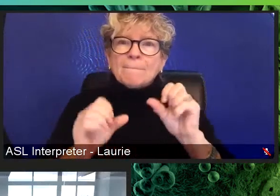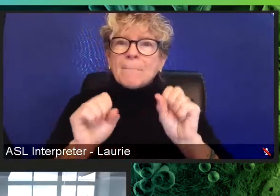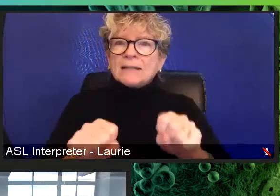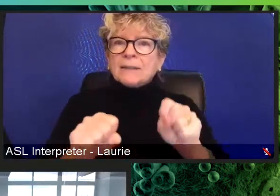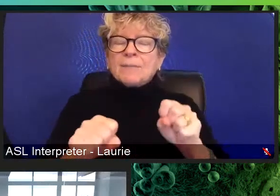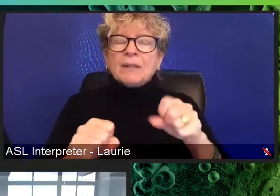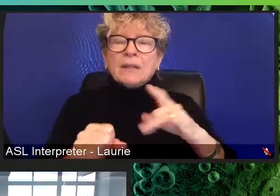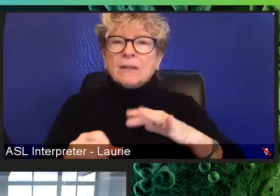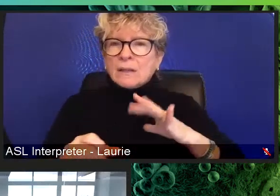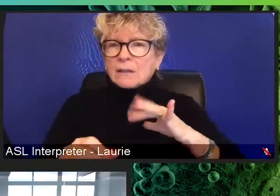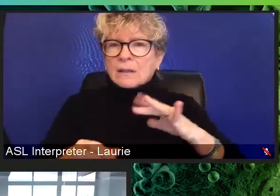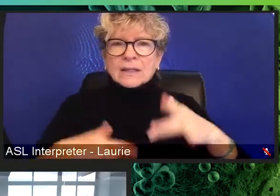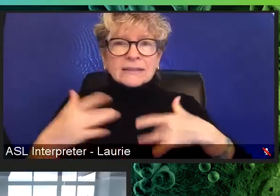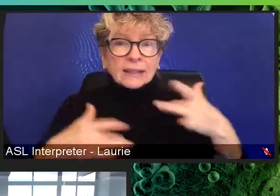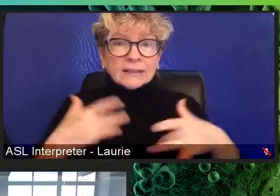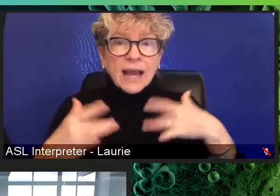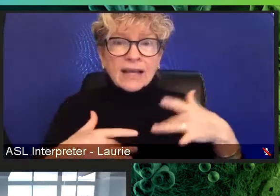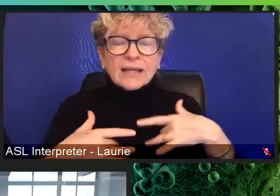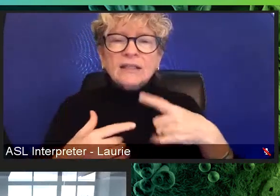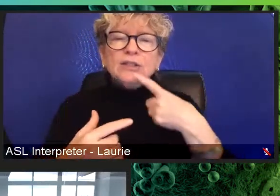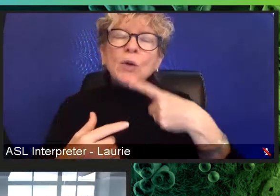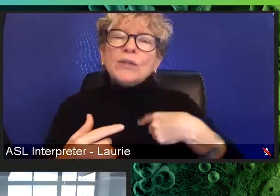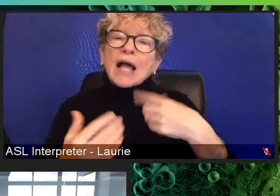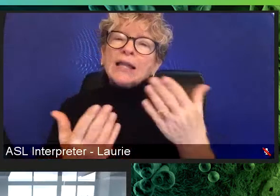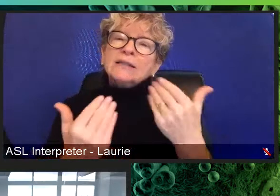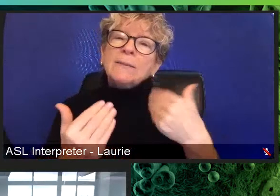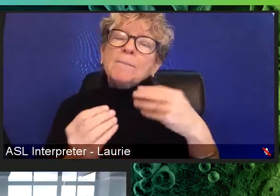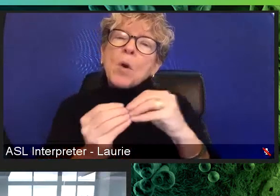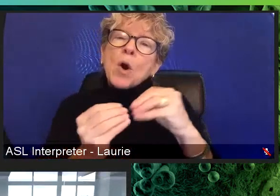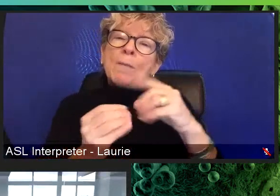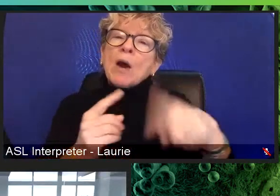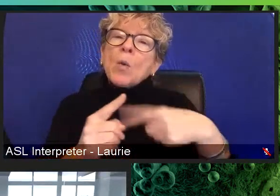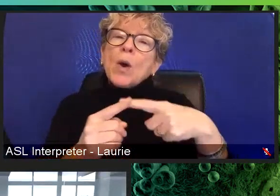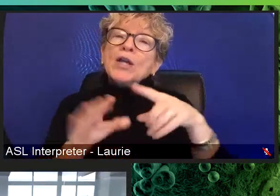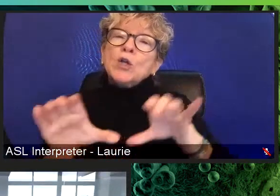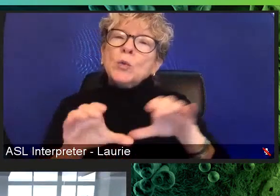about the potential and what you're doing in this area.